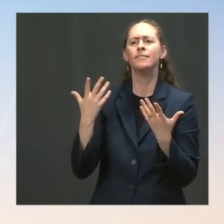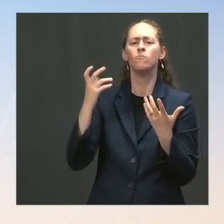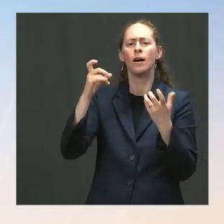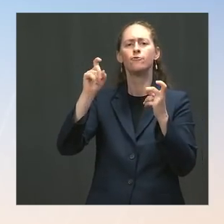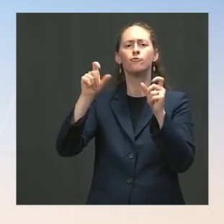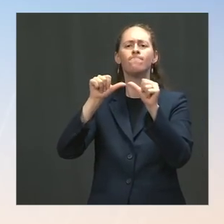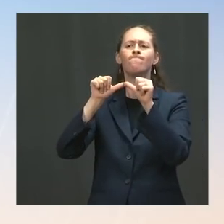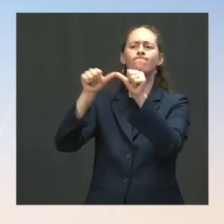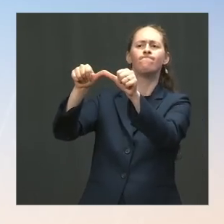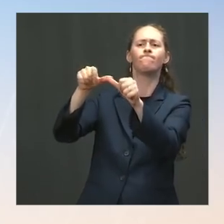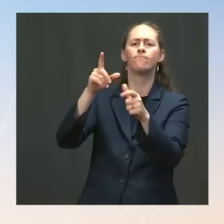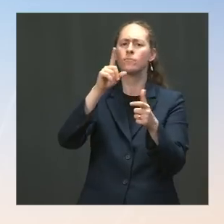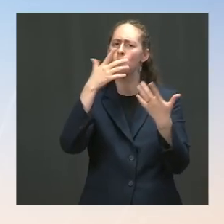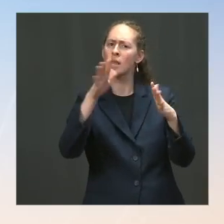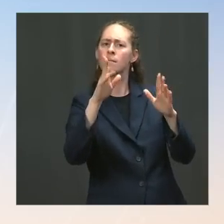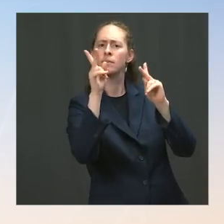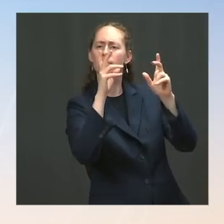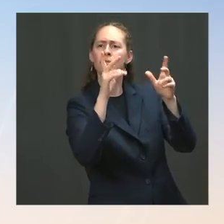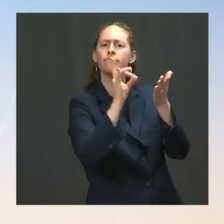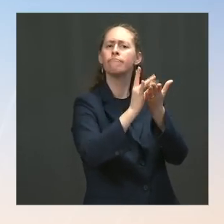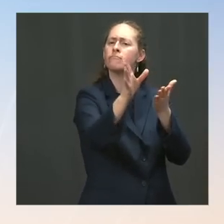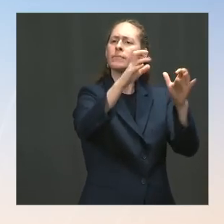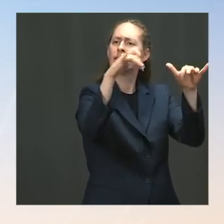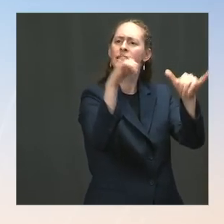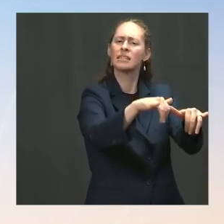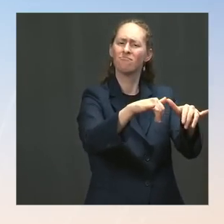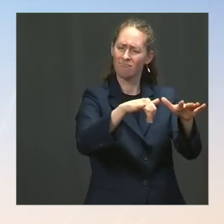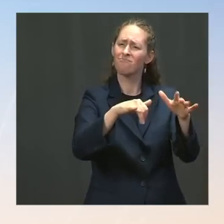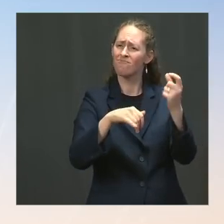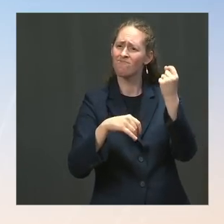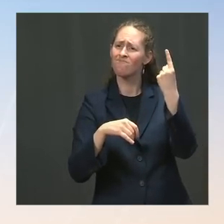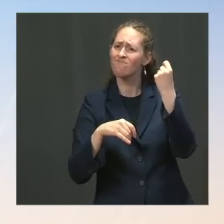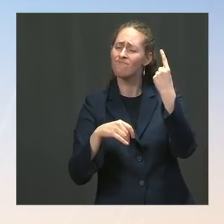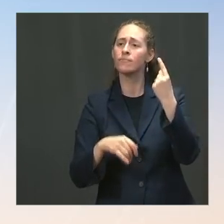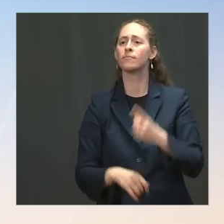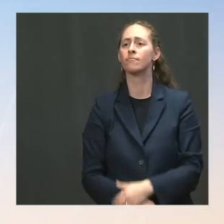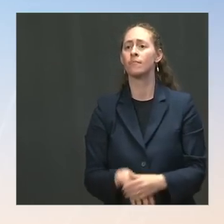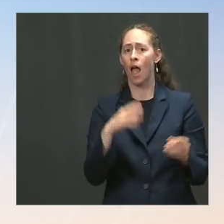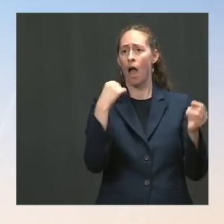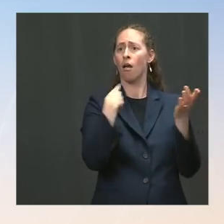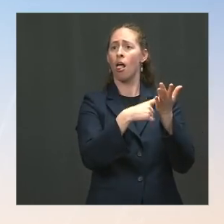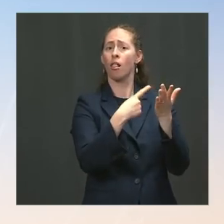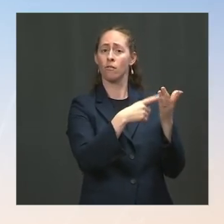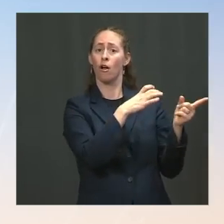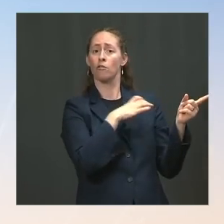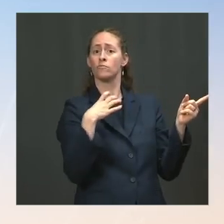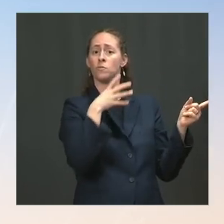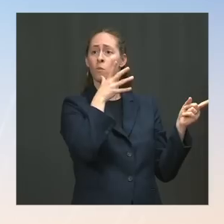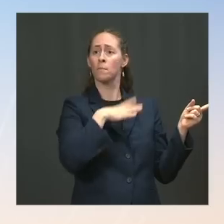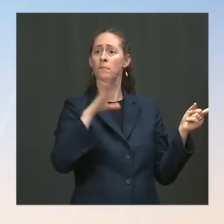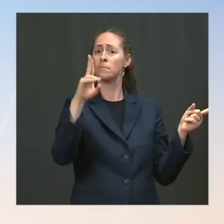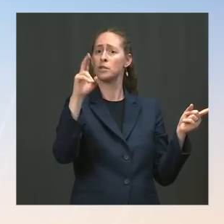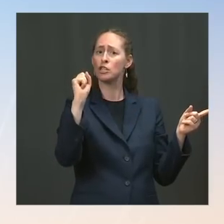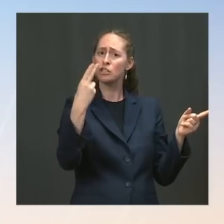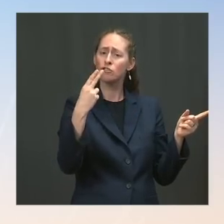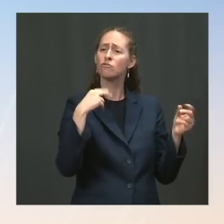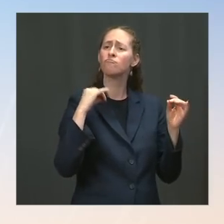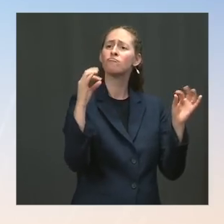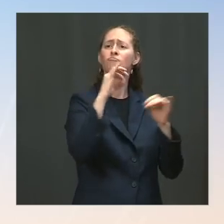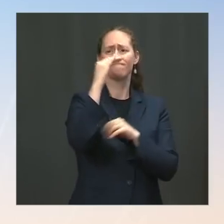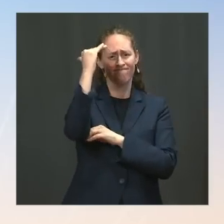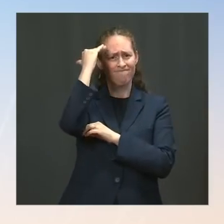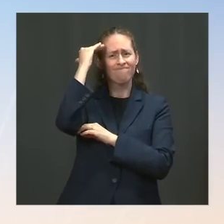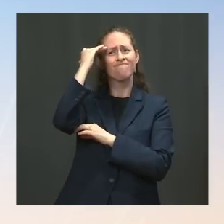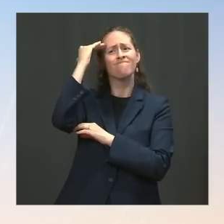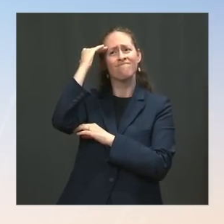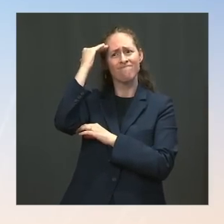We talked about Congresswoman Bush in a different capacity. She's certainly one of them. And many others joined her in this effort. And what we are hopeful